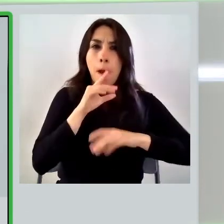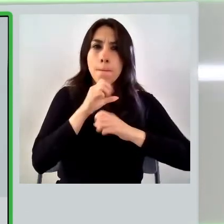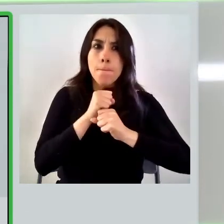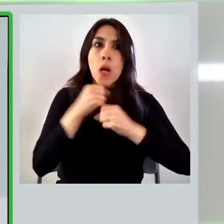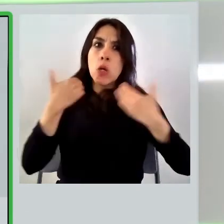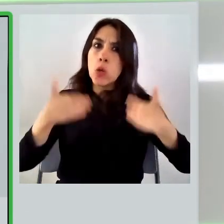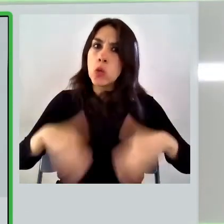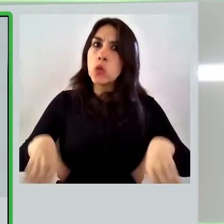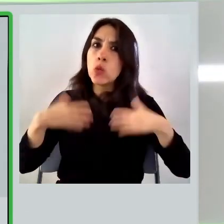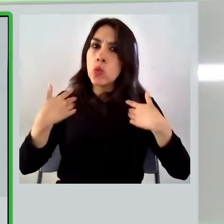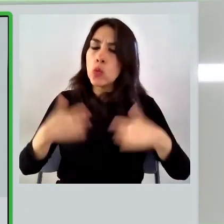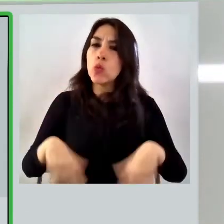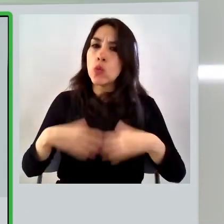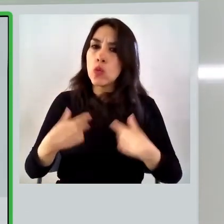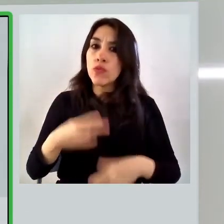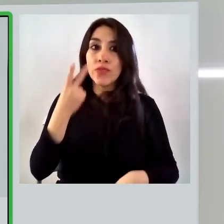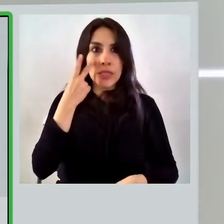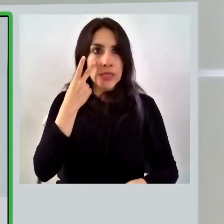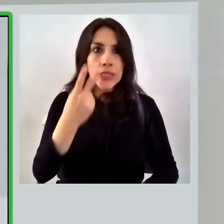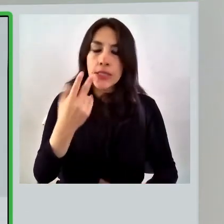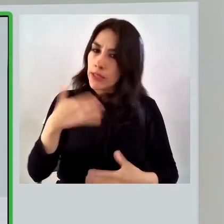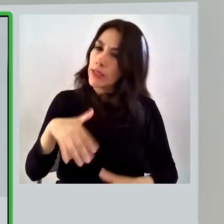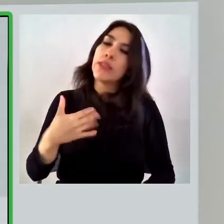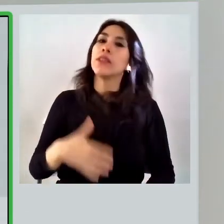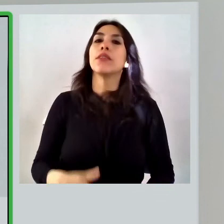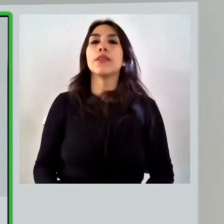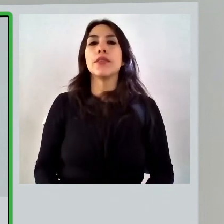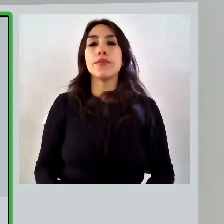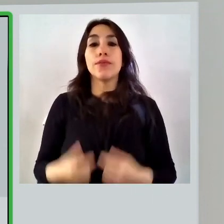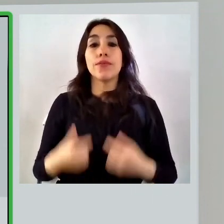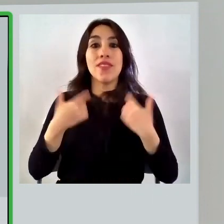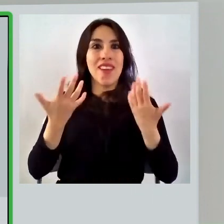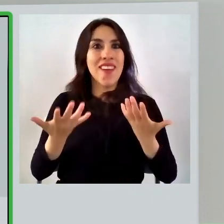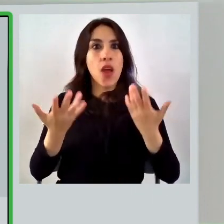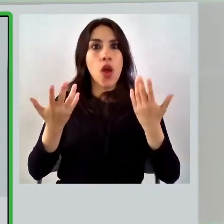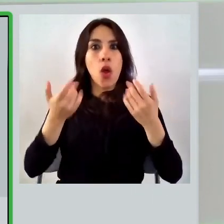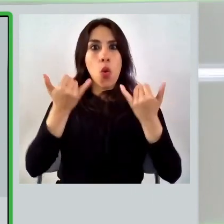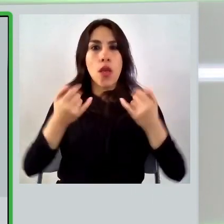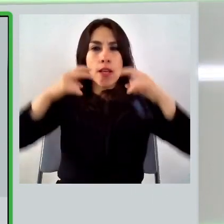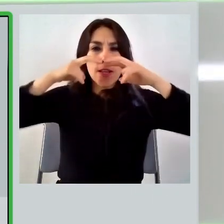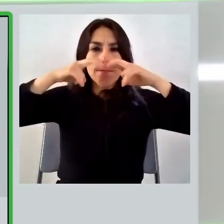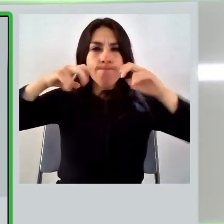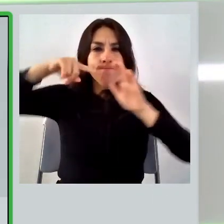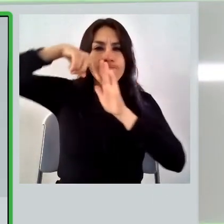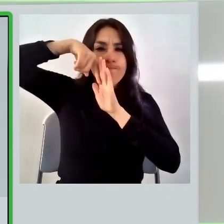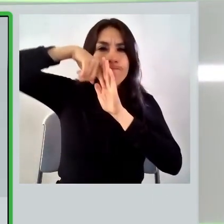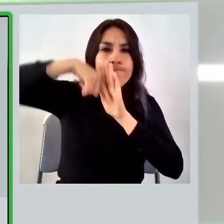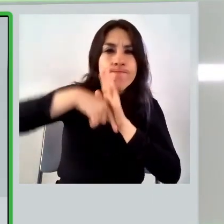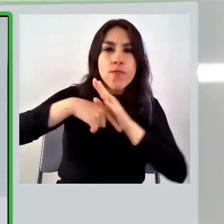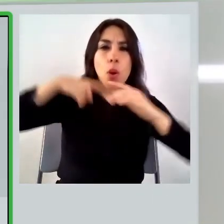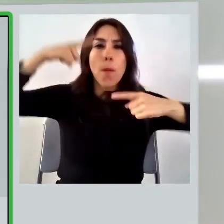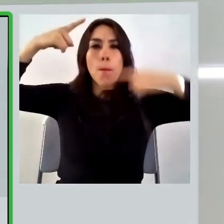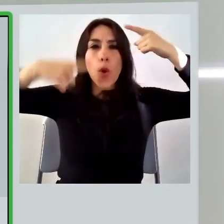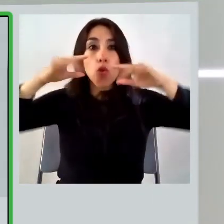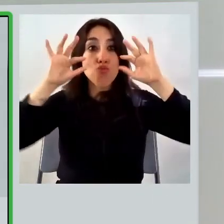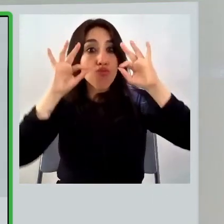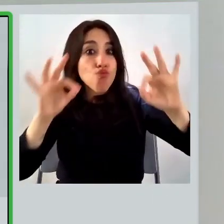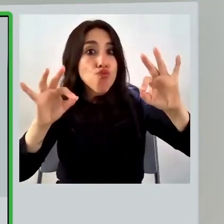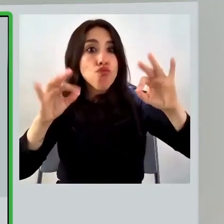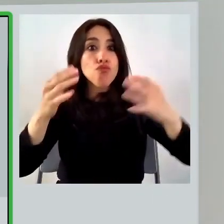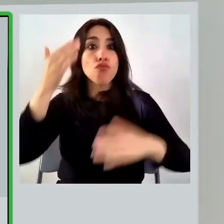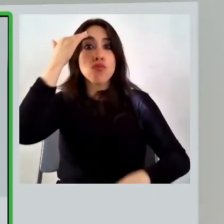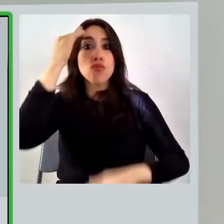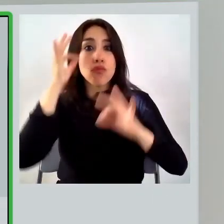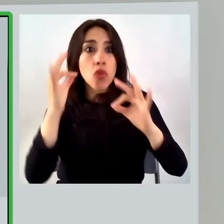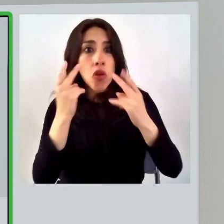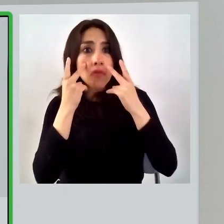particular. The first is mental well-being policies. Our analysis of this factor indicates that